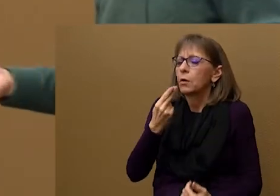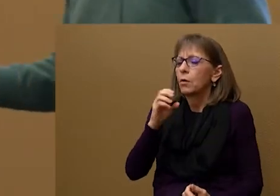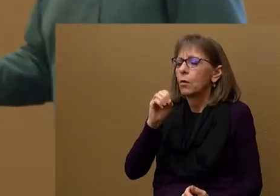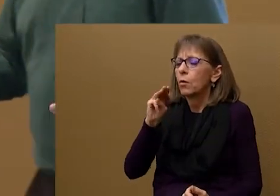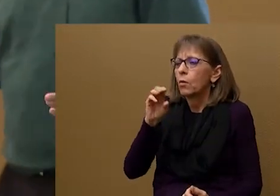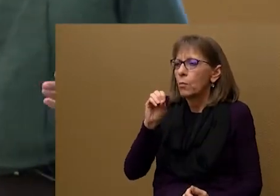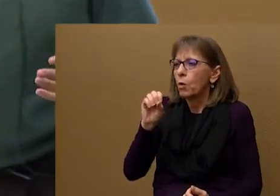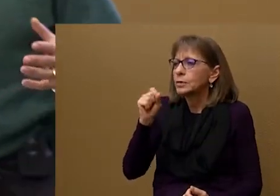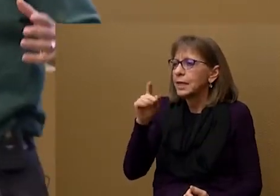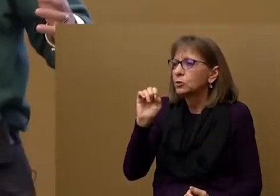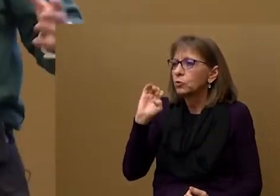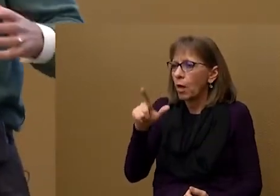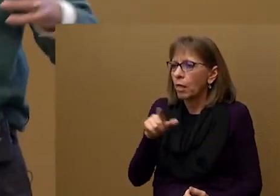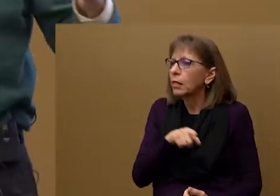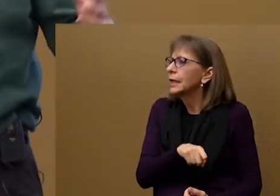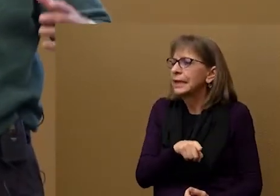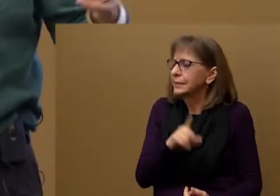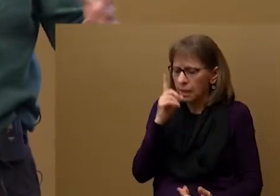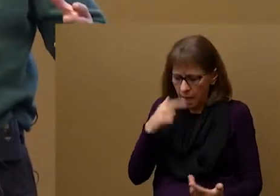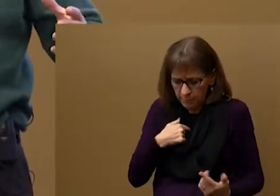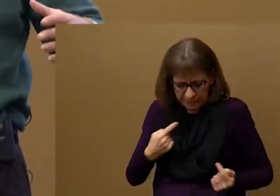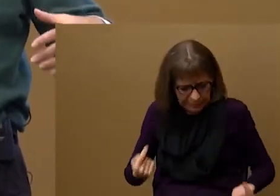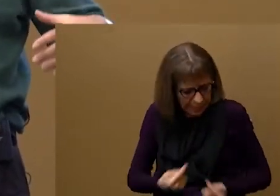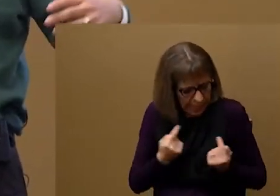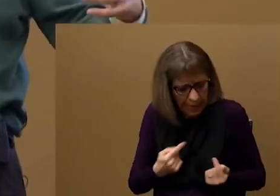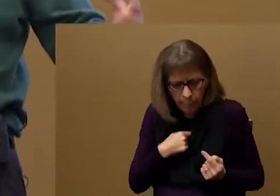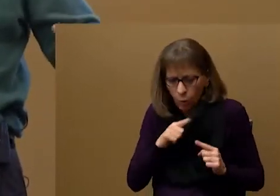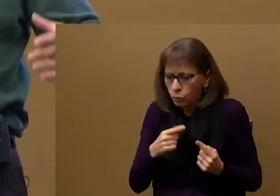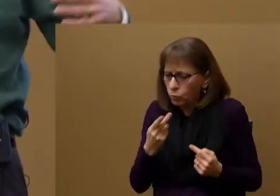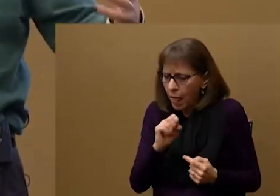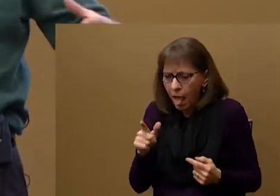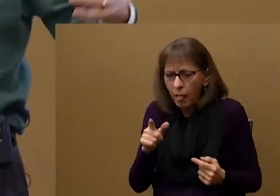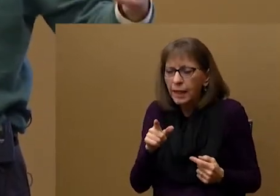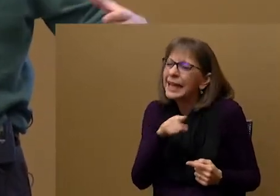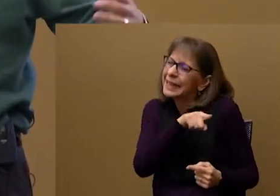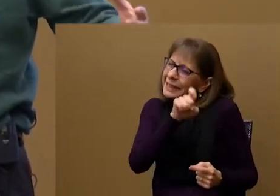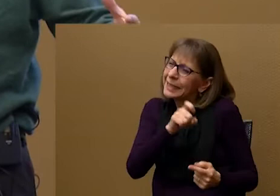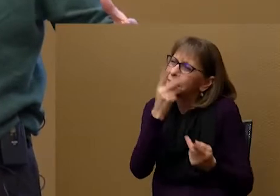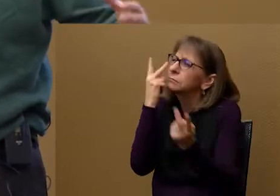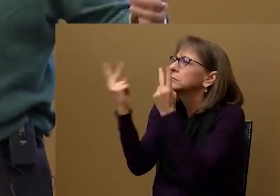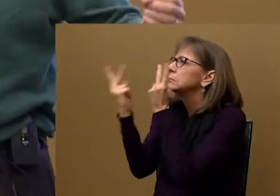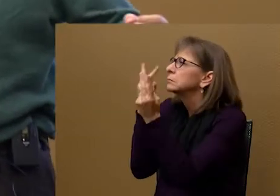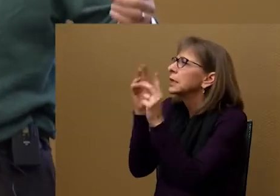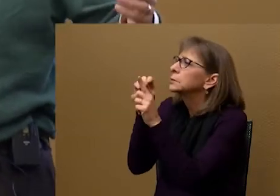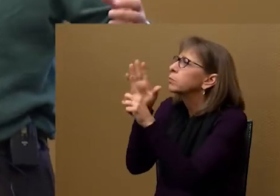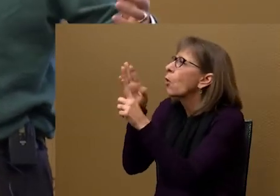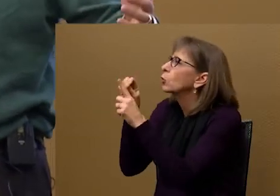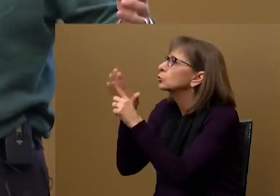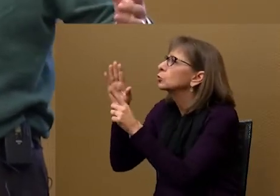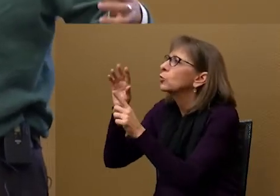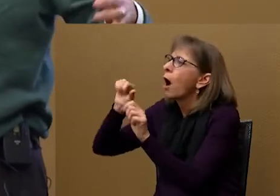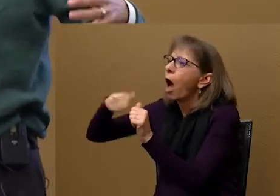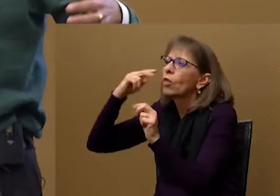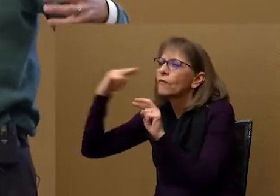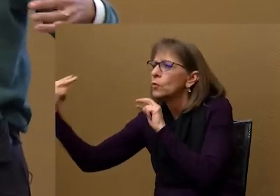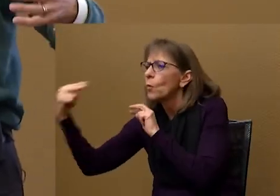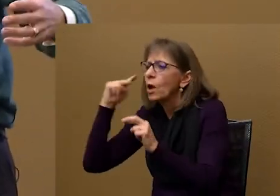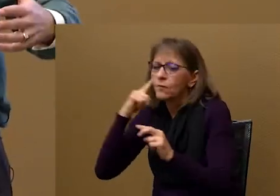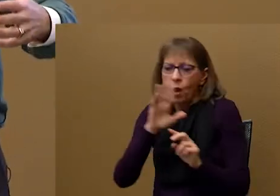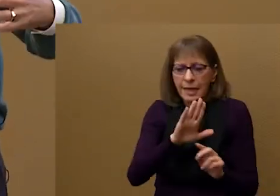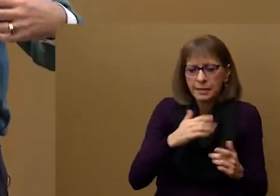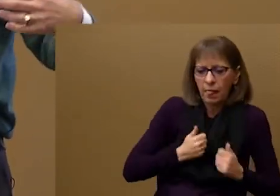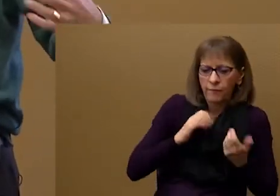homosexual who is completely convinced that that's this horrible sin and is going to hell and all those things, and needs exposure to some